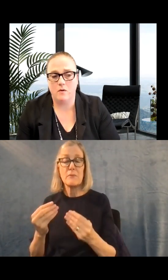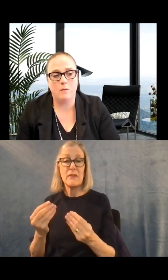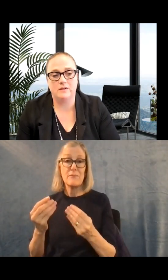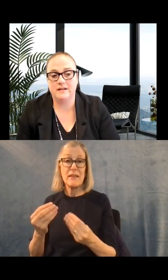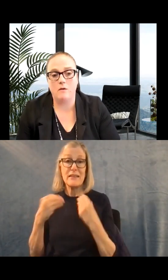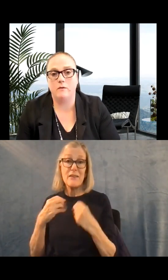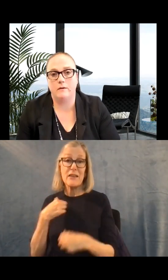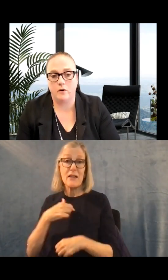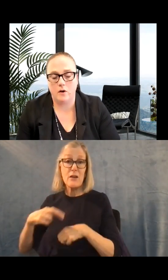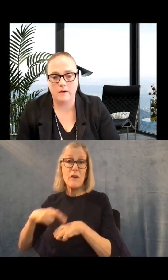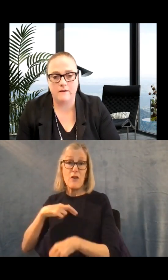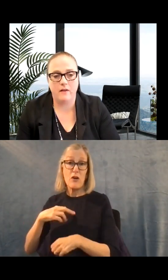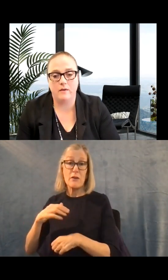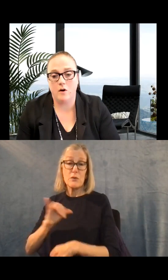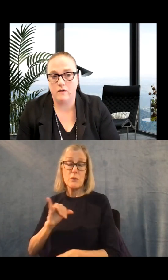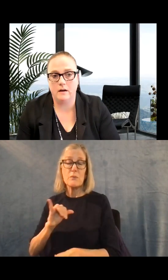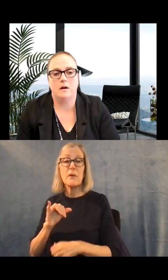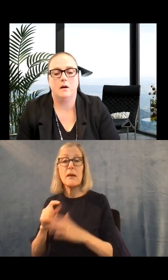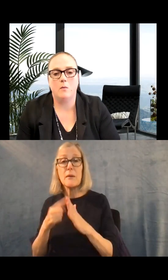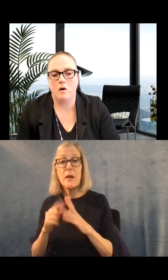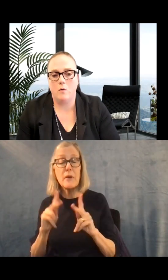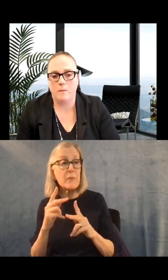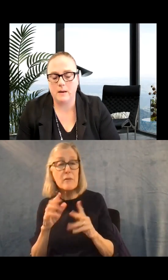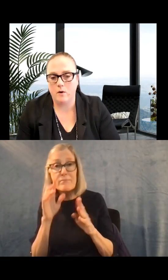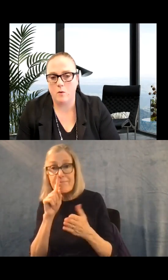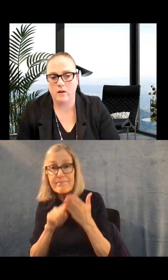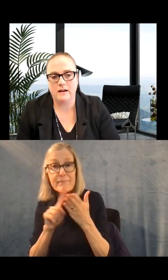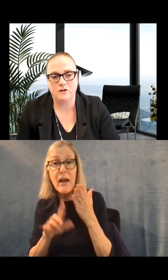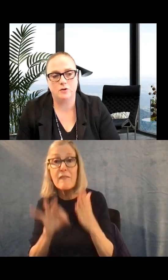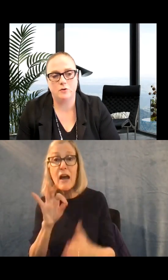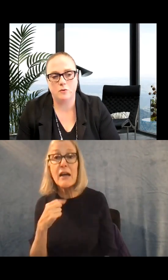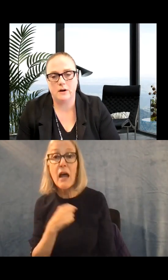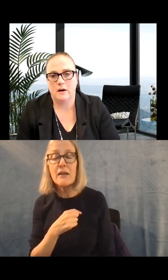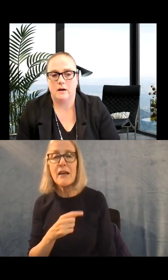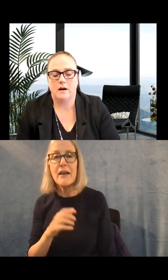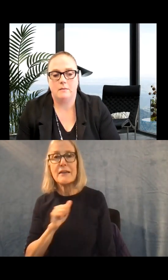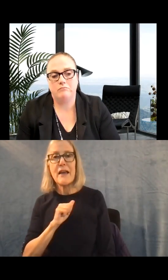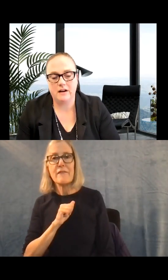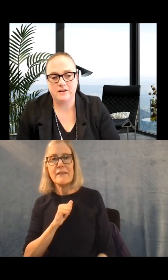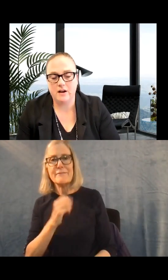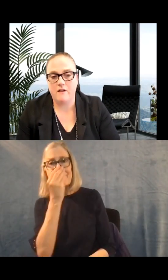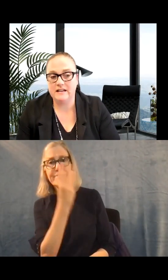lot of people that will self-referral, and we found that with COVID, more and more people are willing to